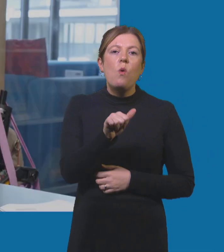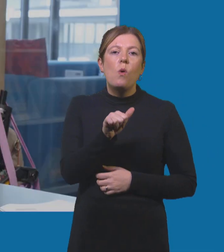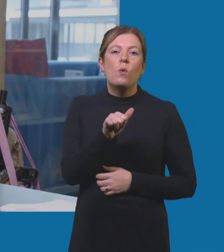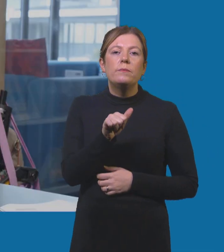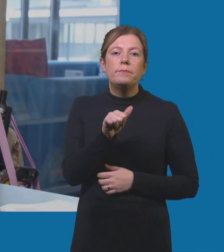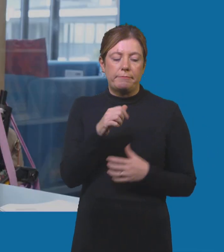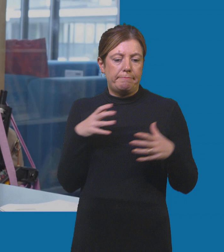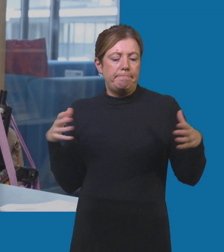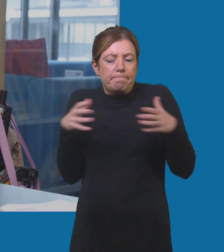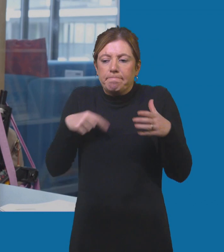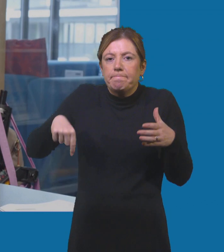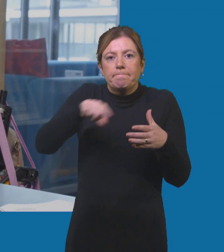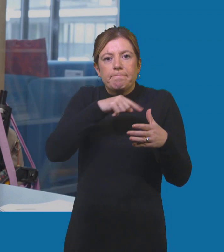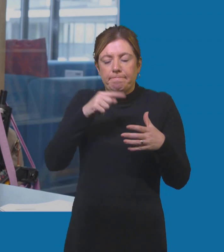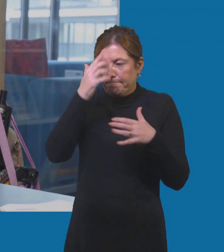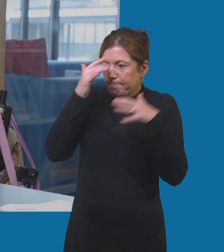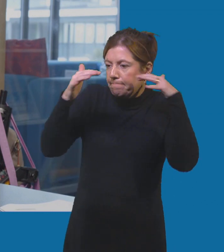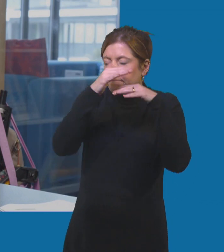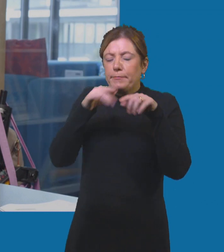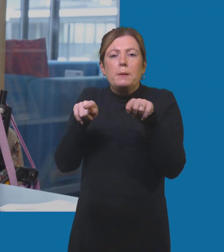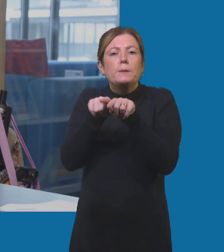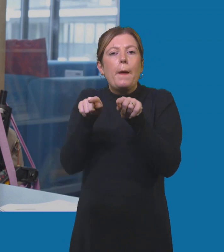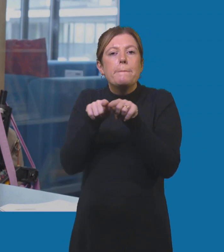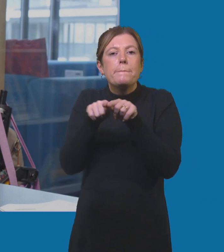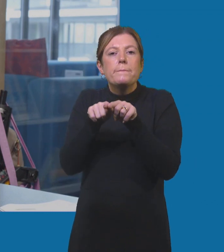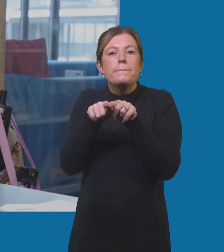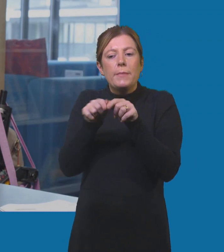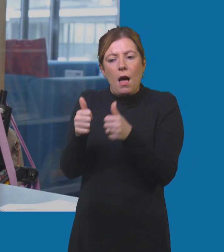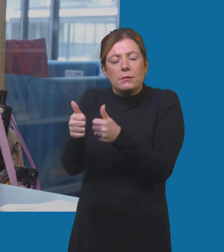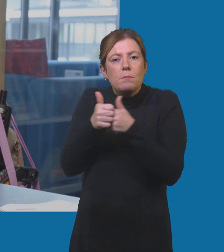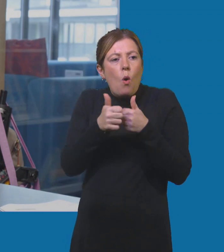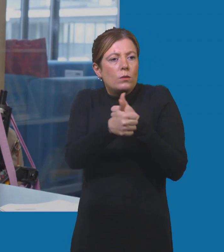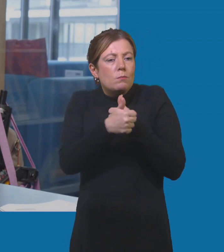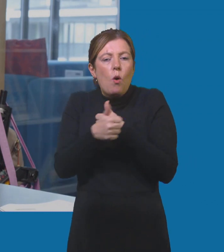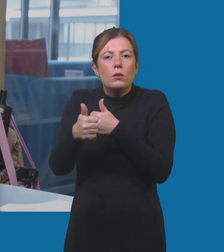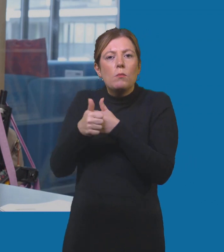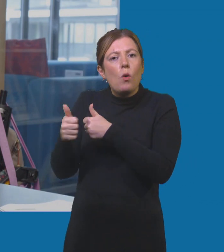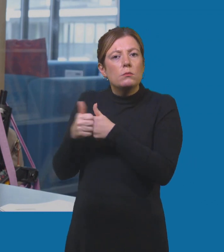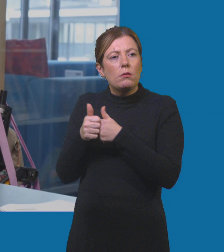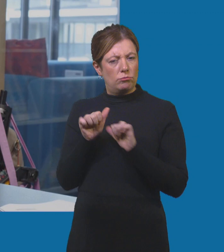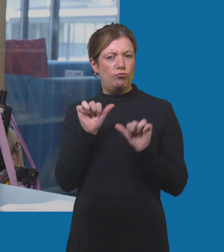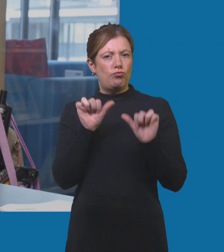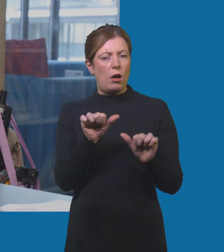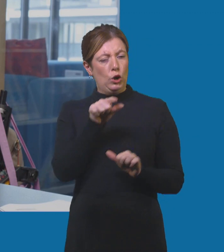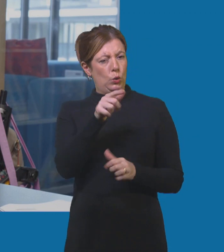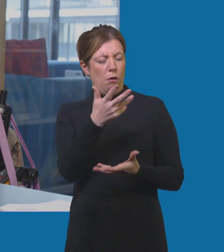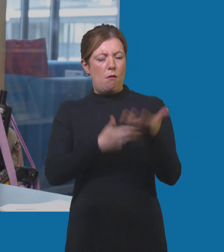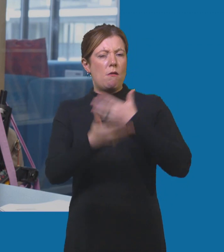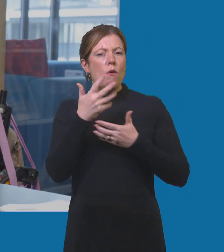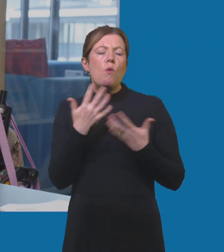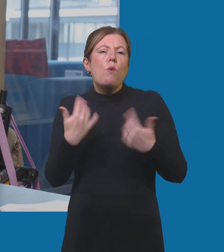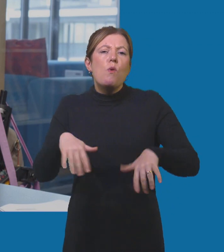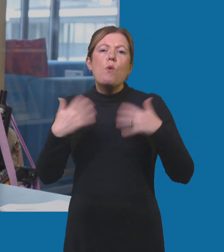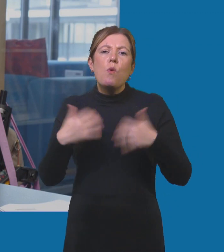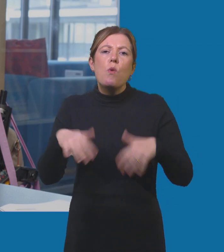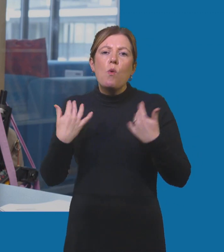team around you, having like-minded people who are there to support you. What you just said there is so powerful. If